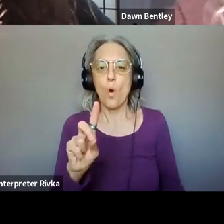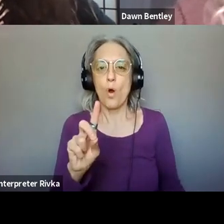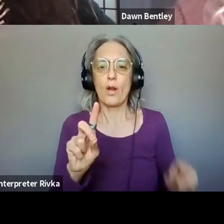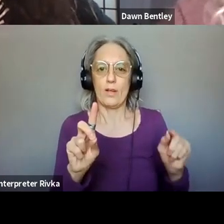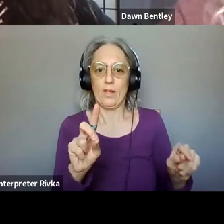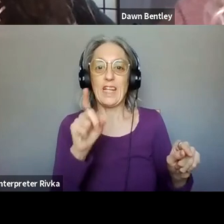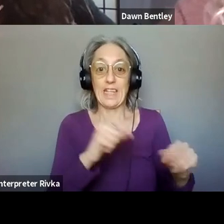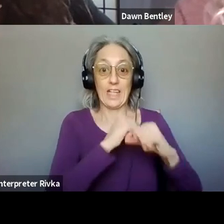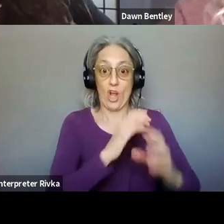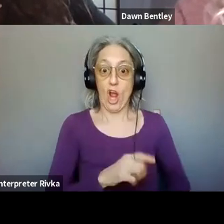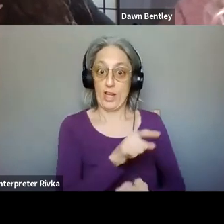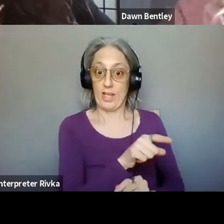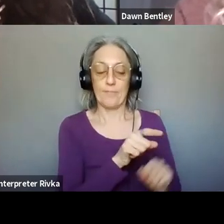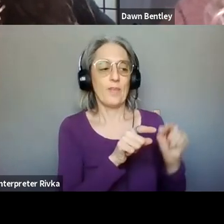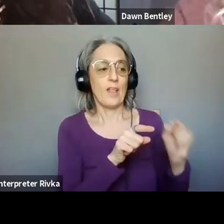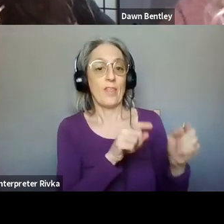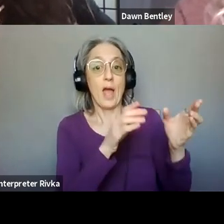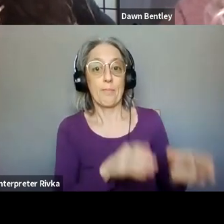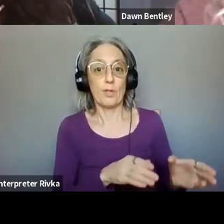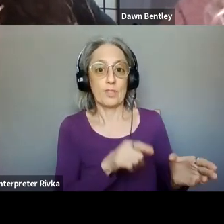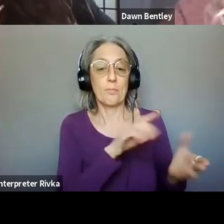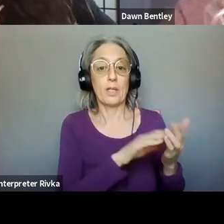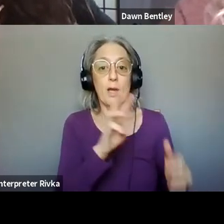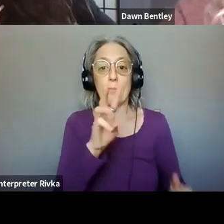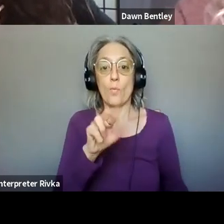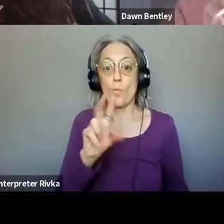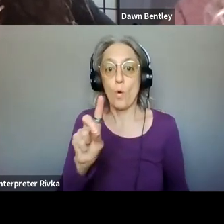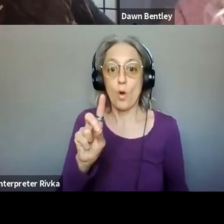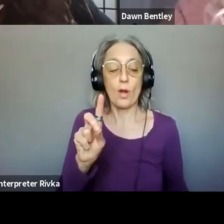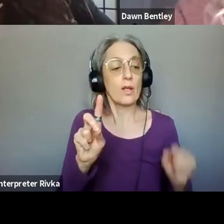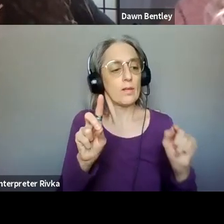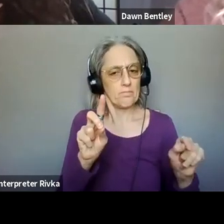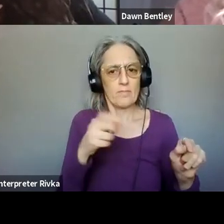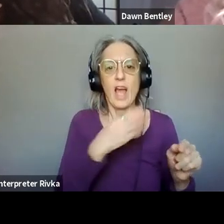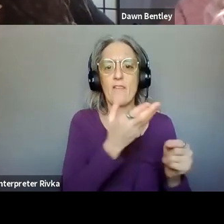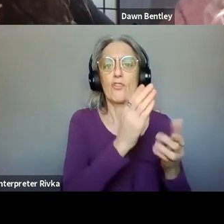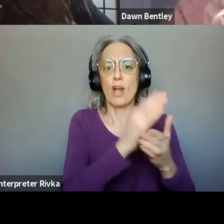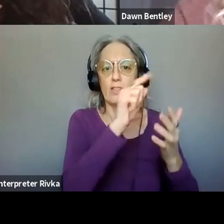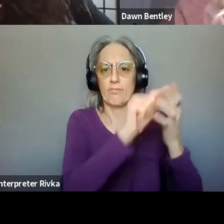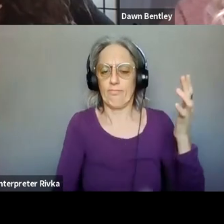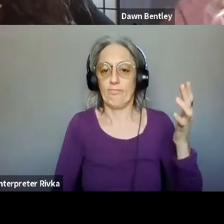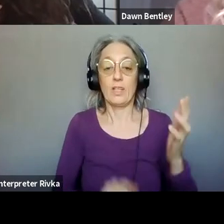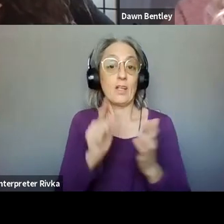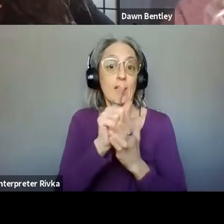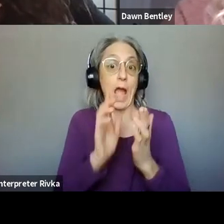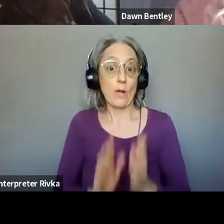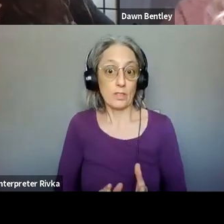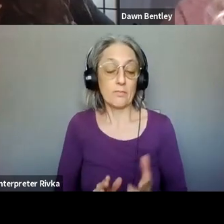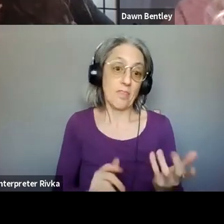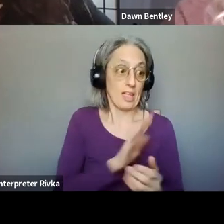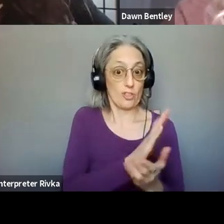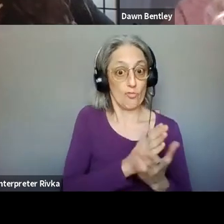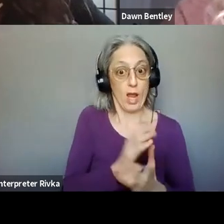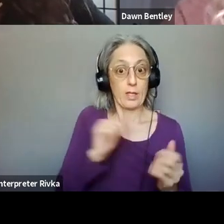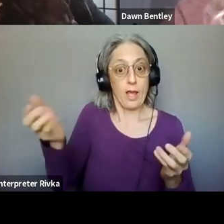bit more on that, but the proposed ward has certain rights, and counsel is certainly a right. And Maggie, maybe you want to cover